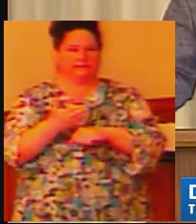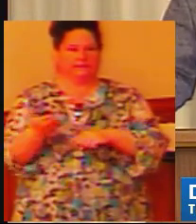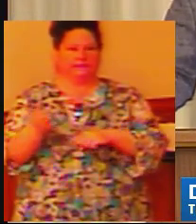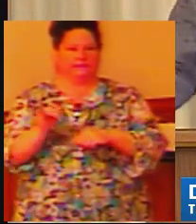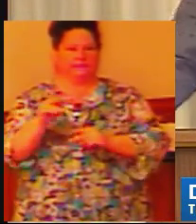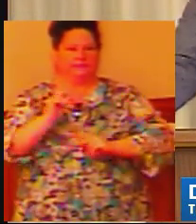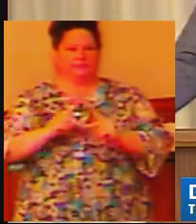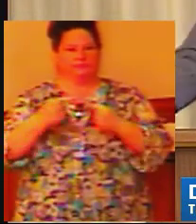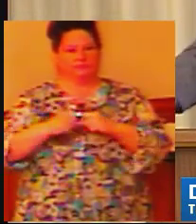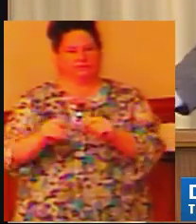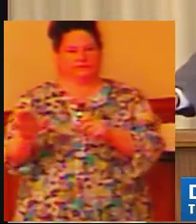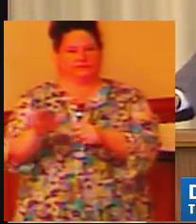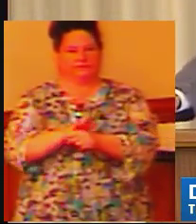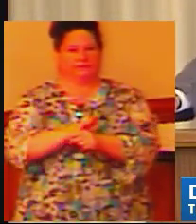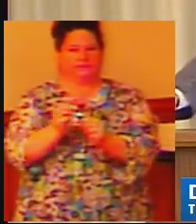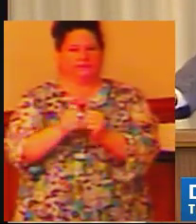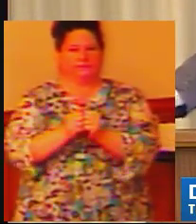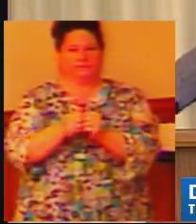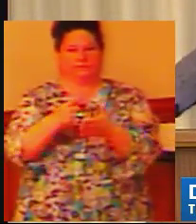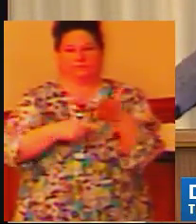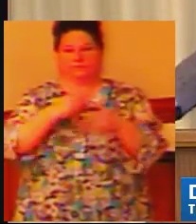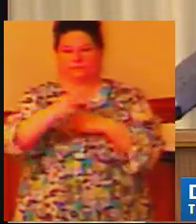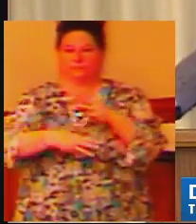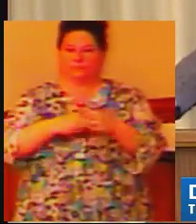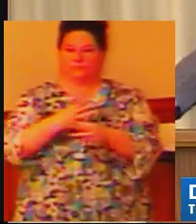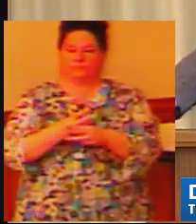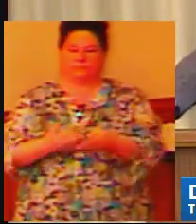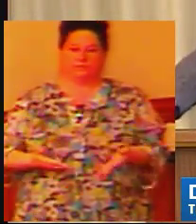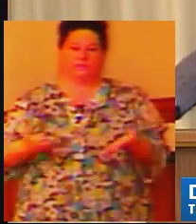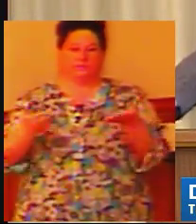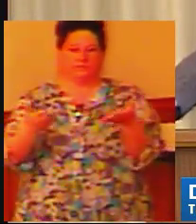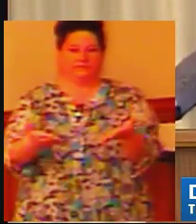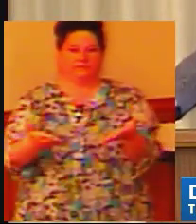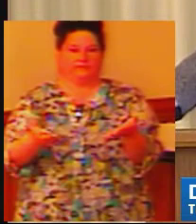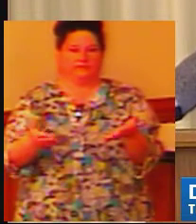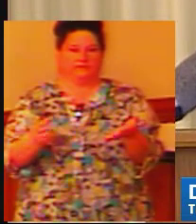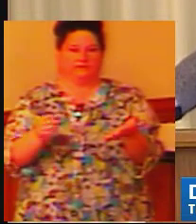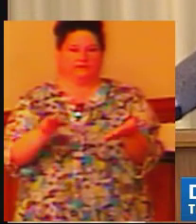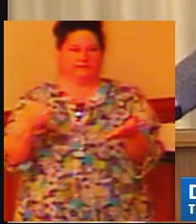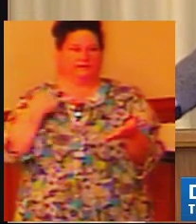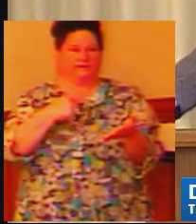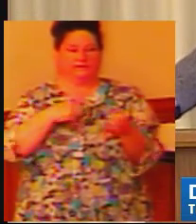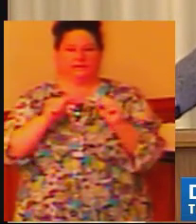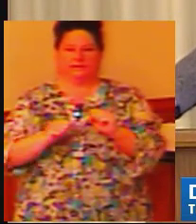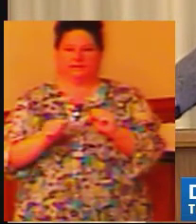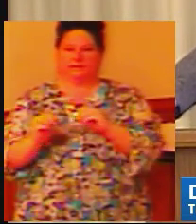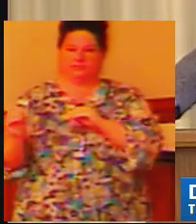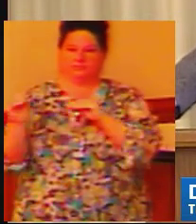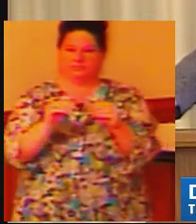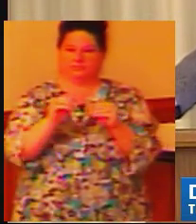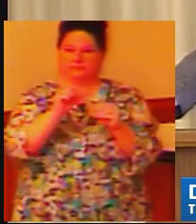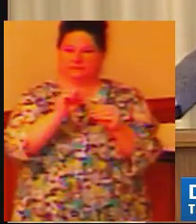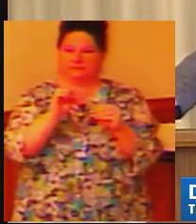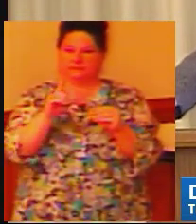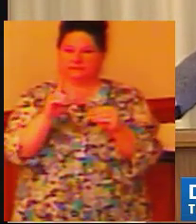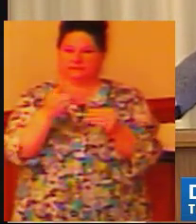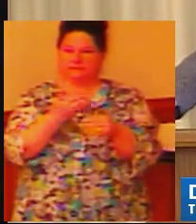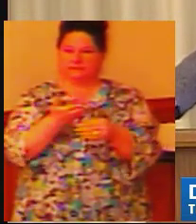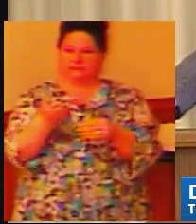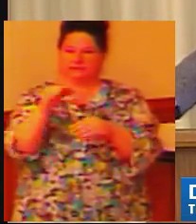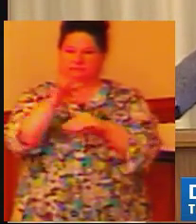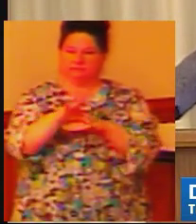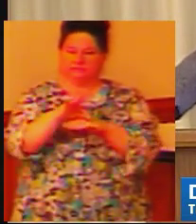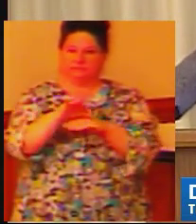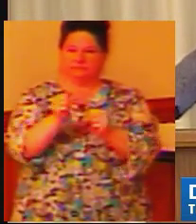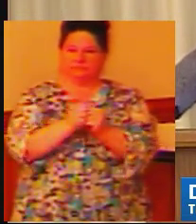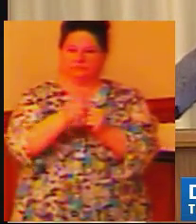that people are trying to fill with whatever the world has to offer. And if we can put a little seed in there with using God's